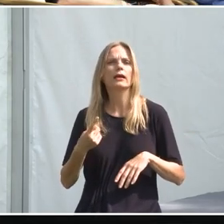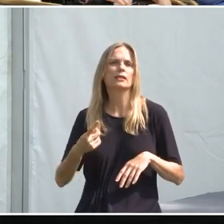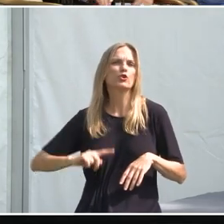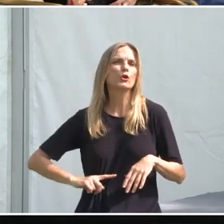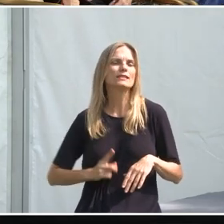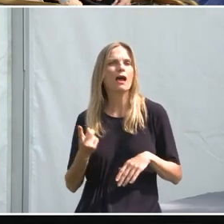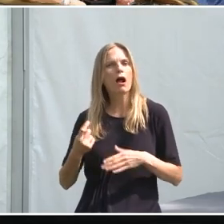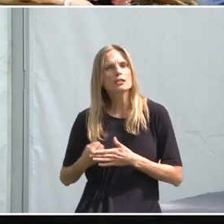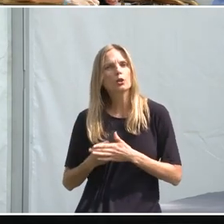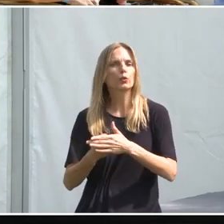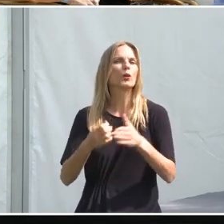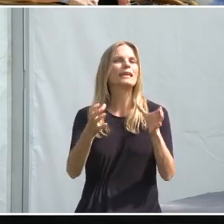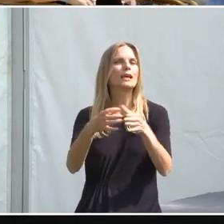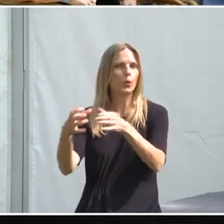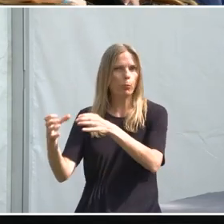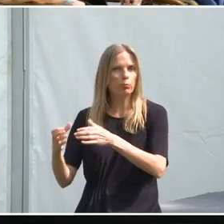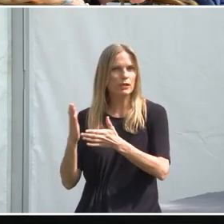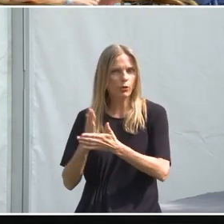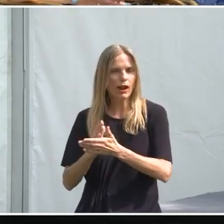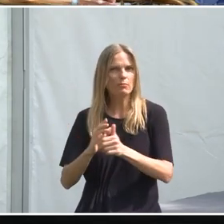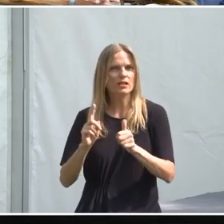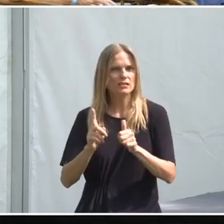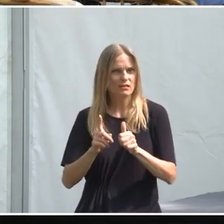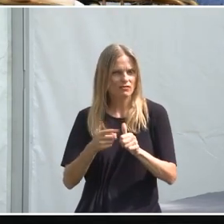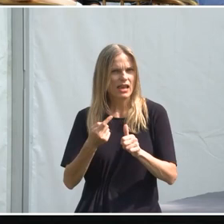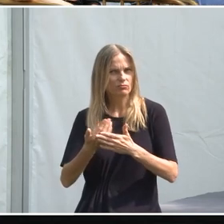in our conversation the other day prior to this debate,